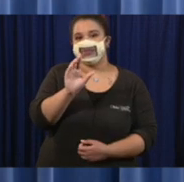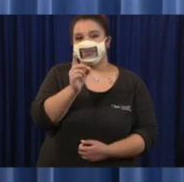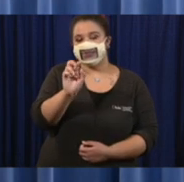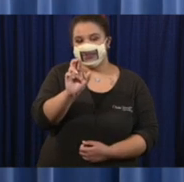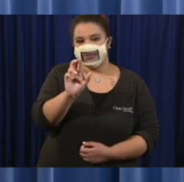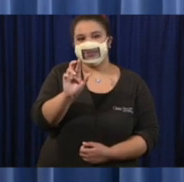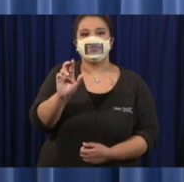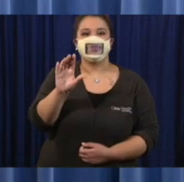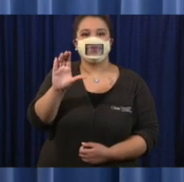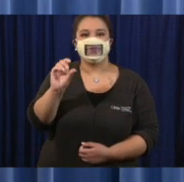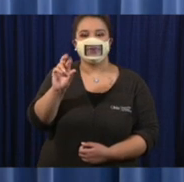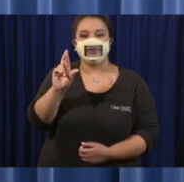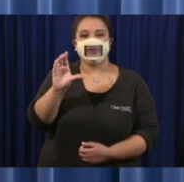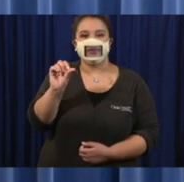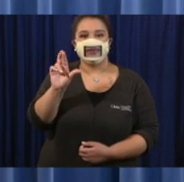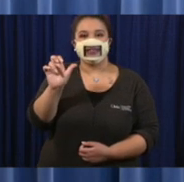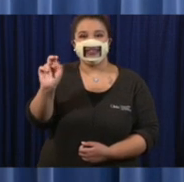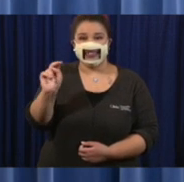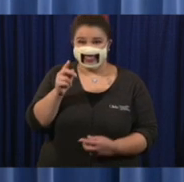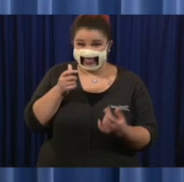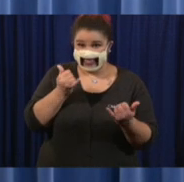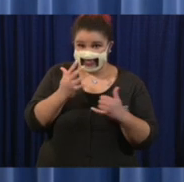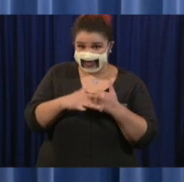We're getting her right back up. Okay, so. Thanks.